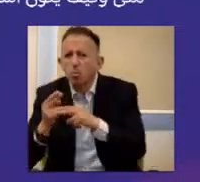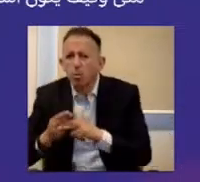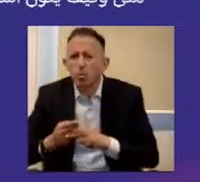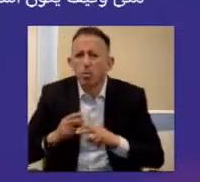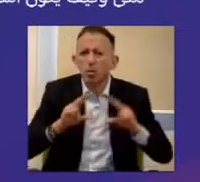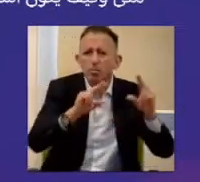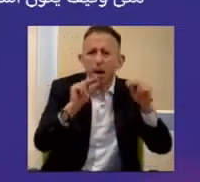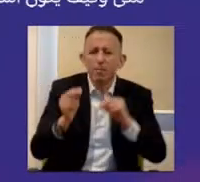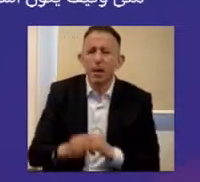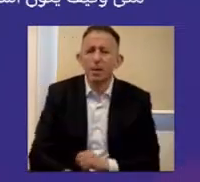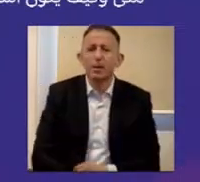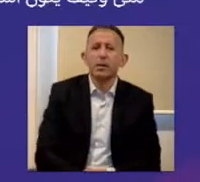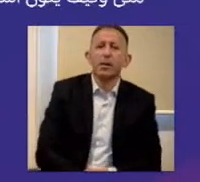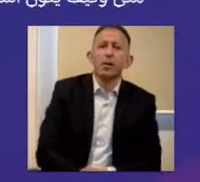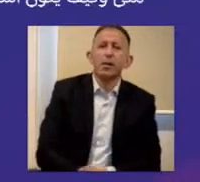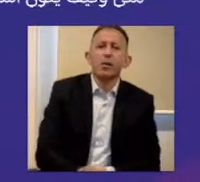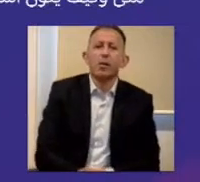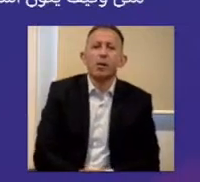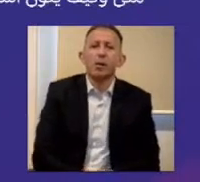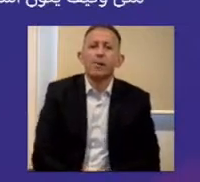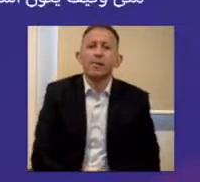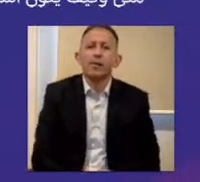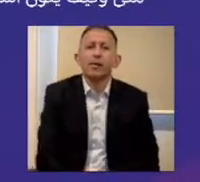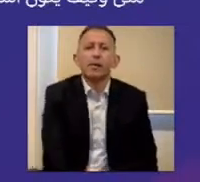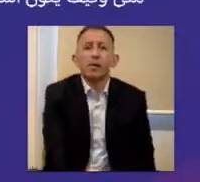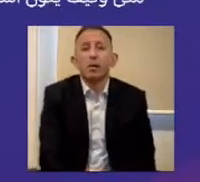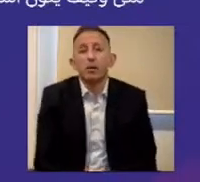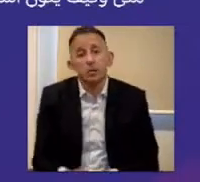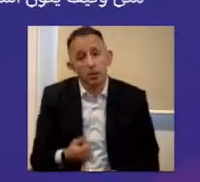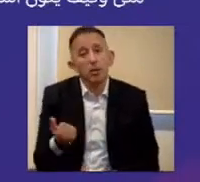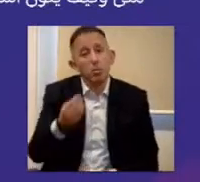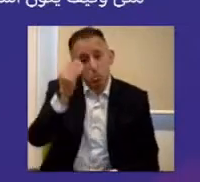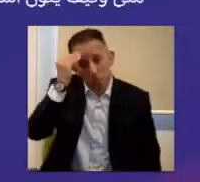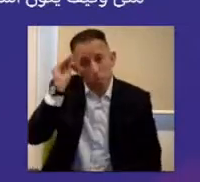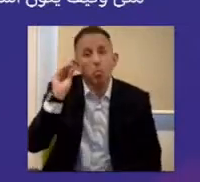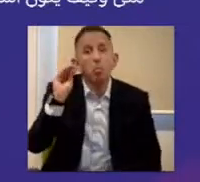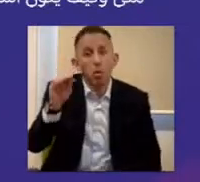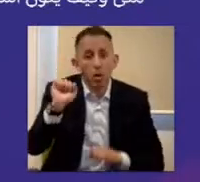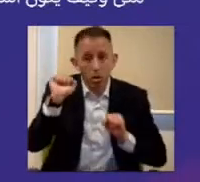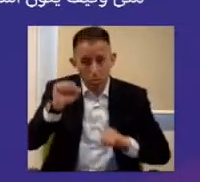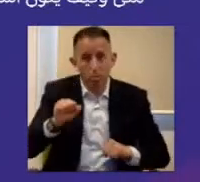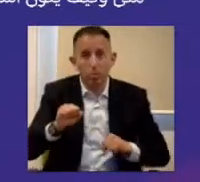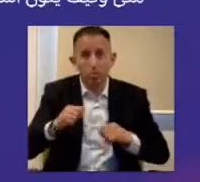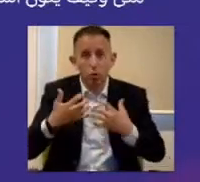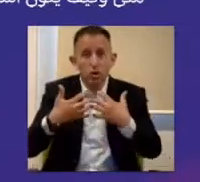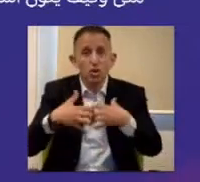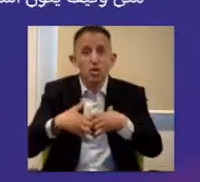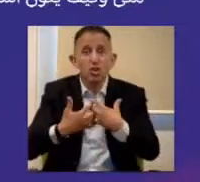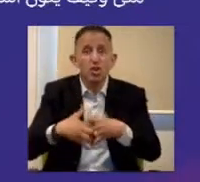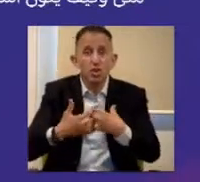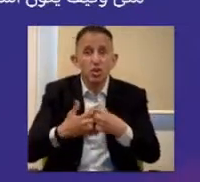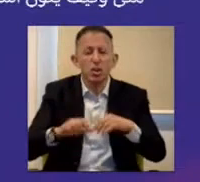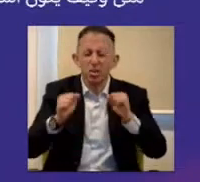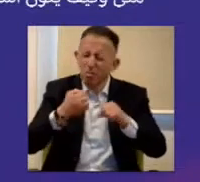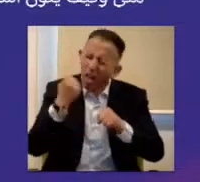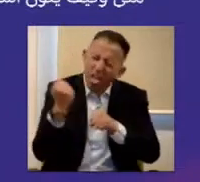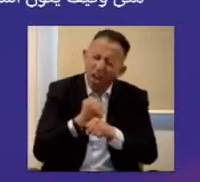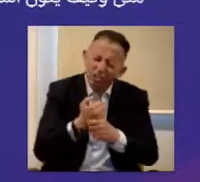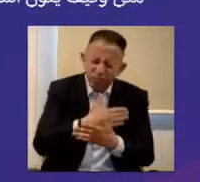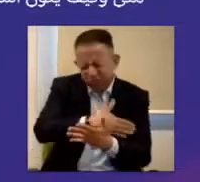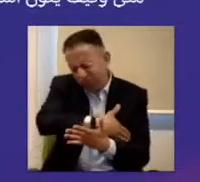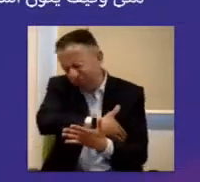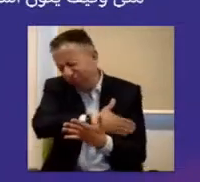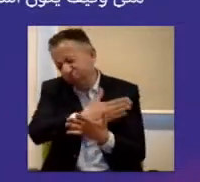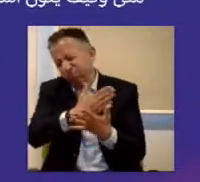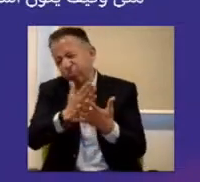dimensions. So word embedding, this is how it's called, is about projecting in a huge